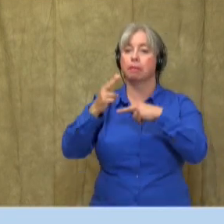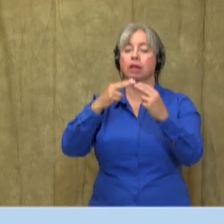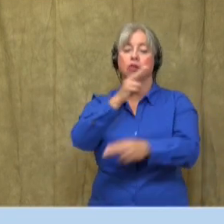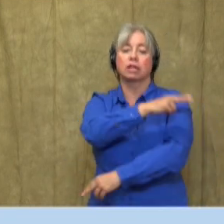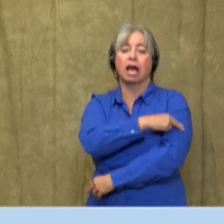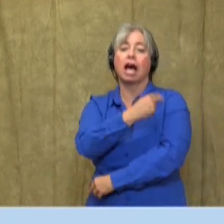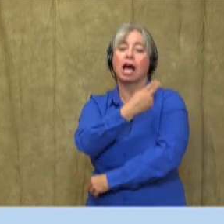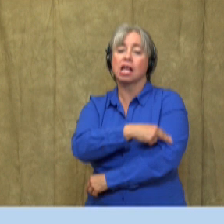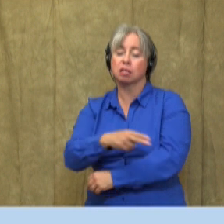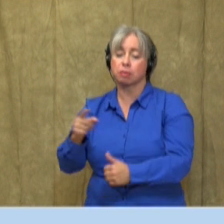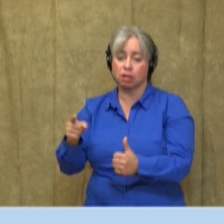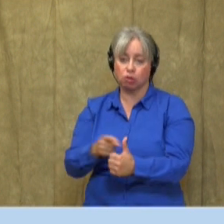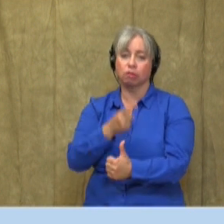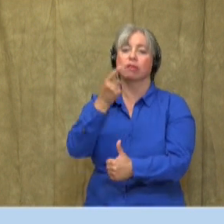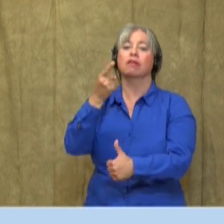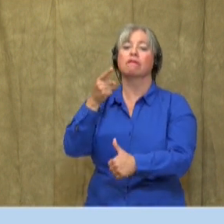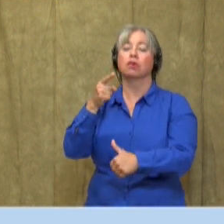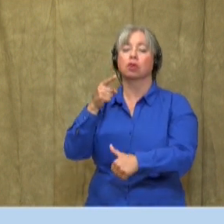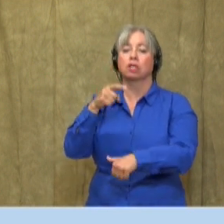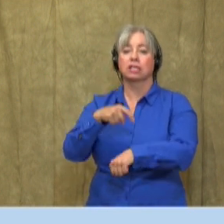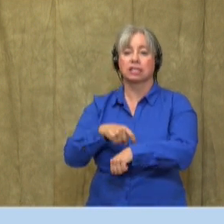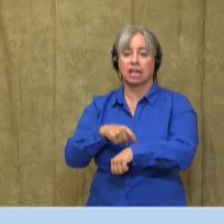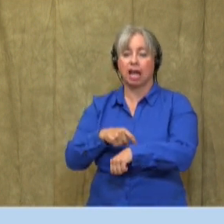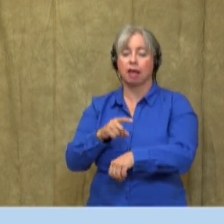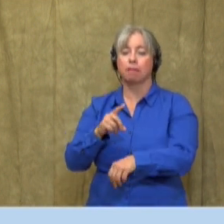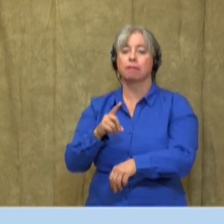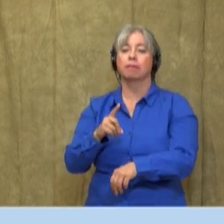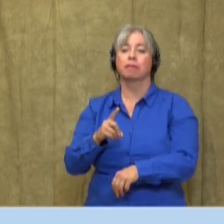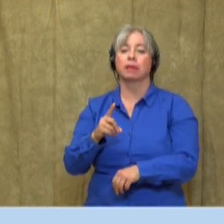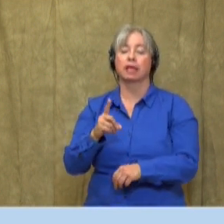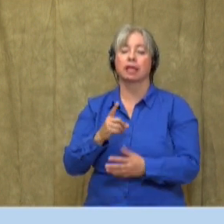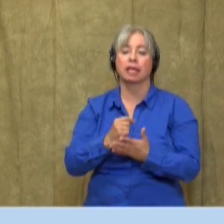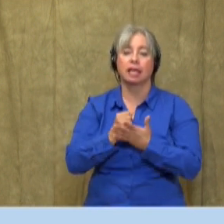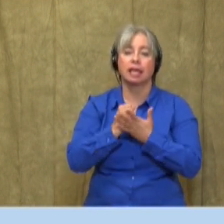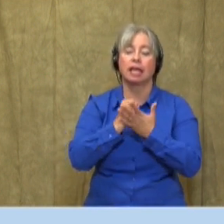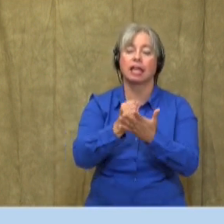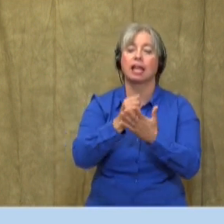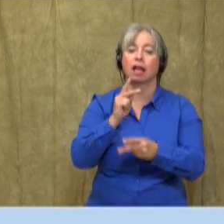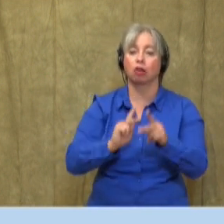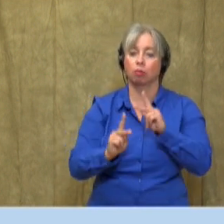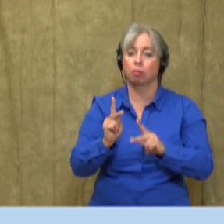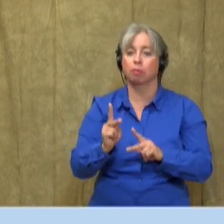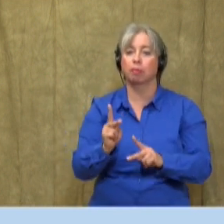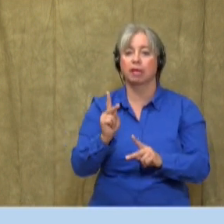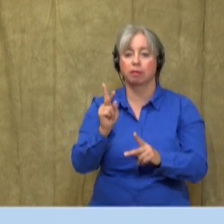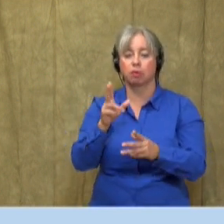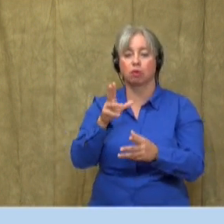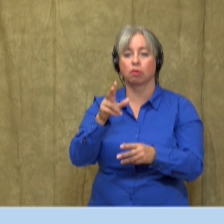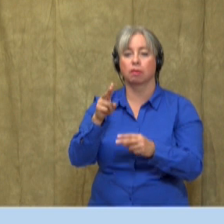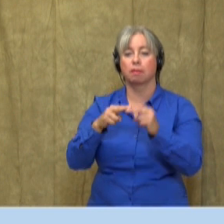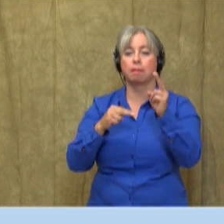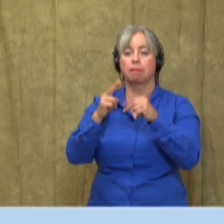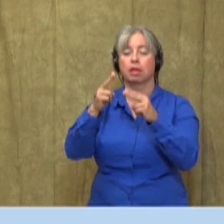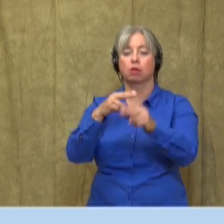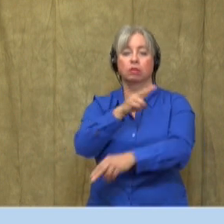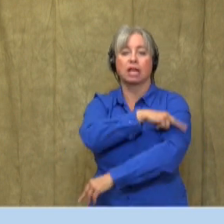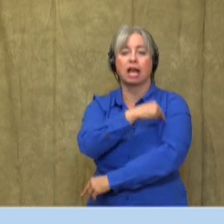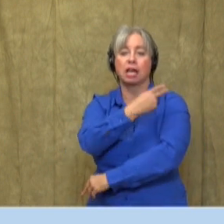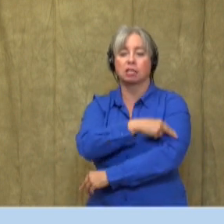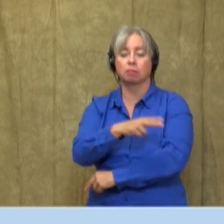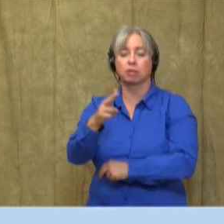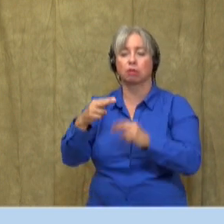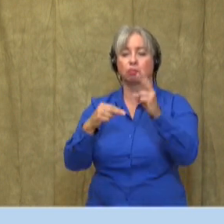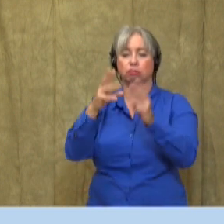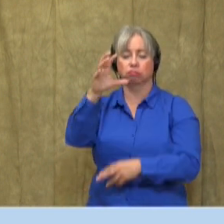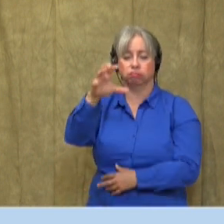and we're going to try to help people, and doctors are going to become more prominent. And they're going to learn a lot from all those people that died of the Black Plague. And